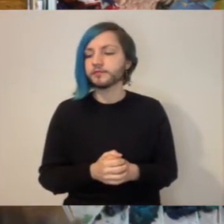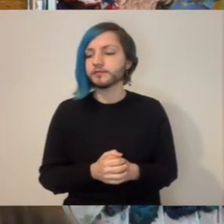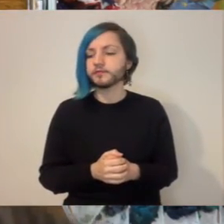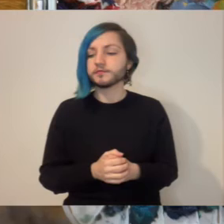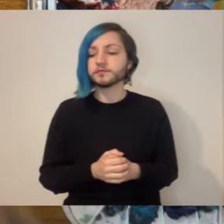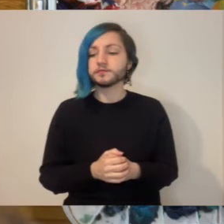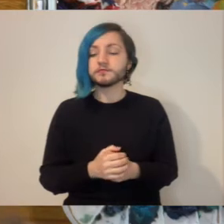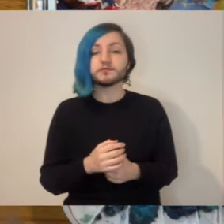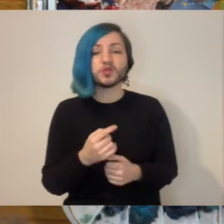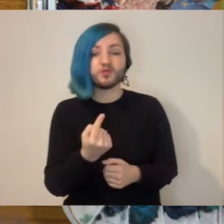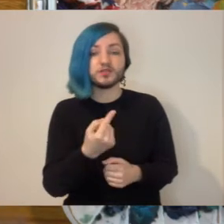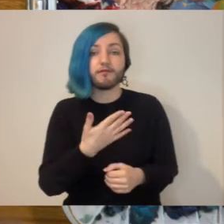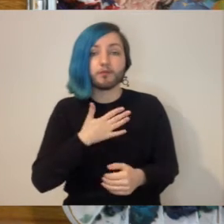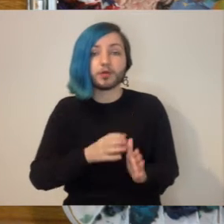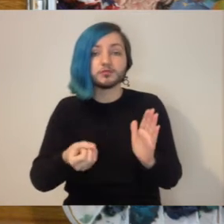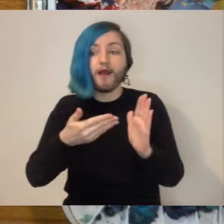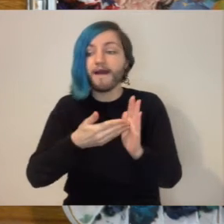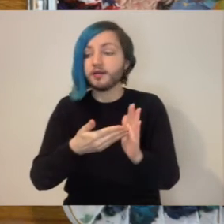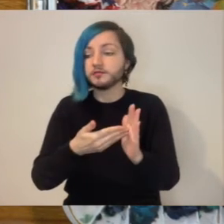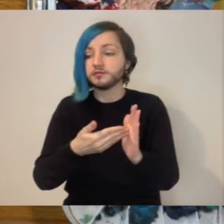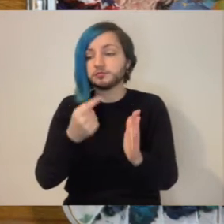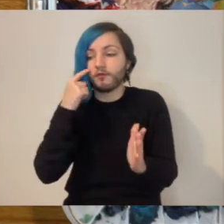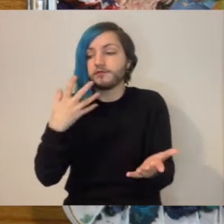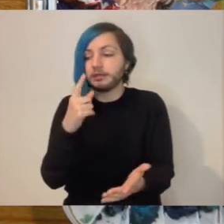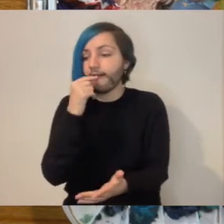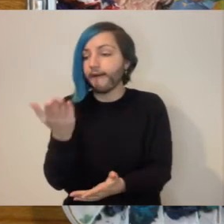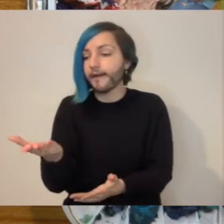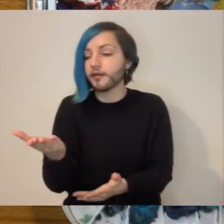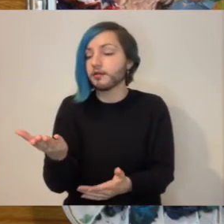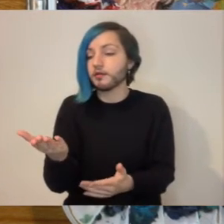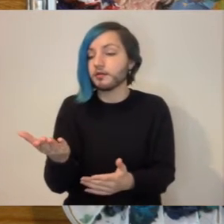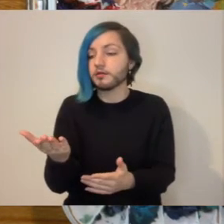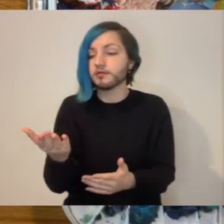And if you wanted to, of course, you can